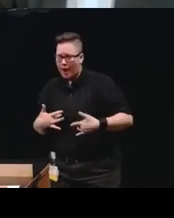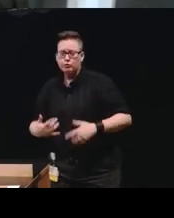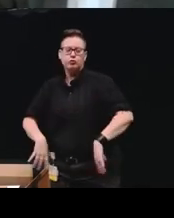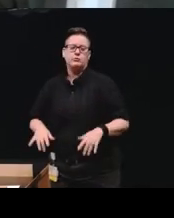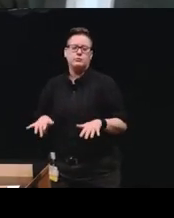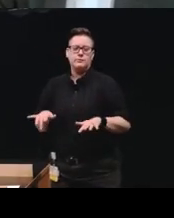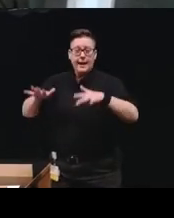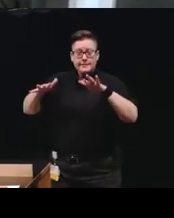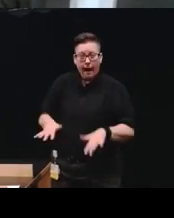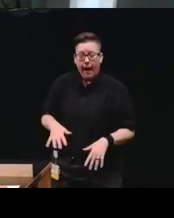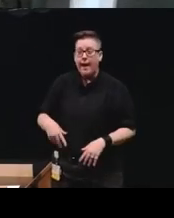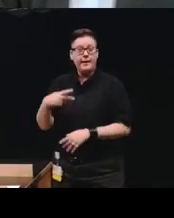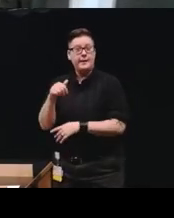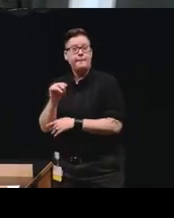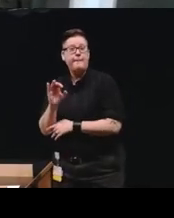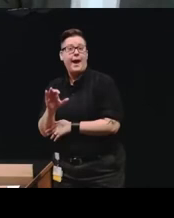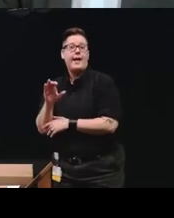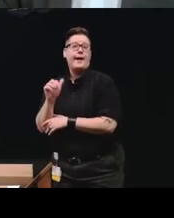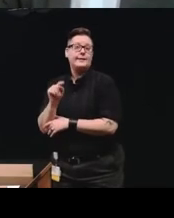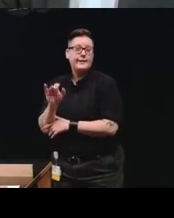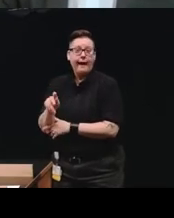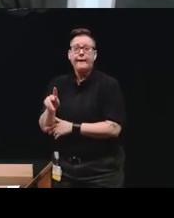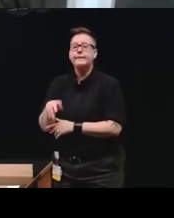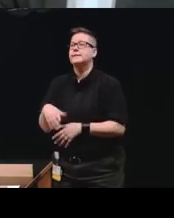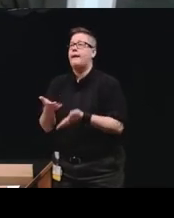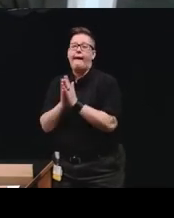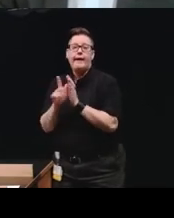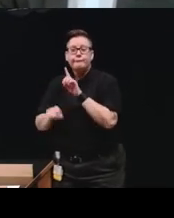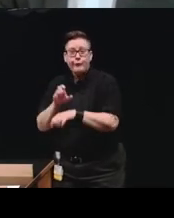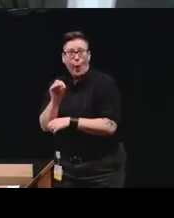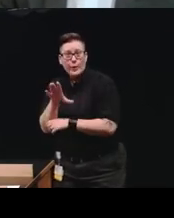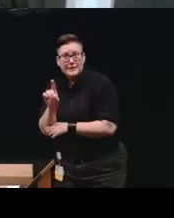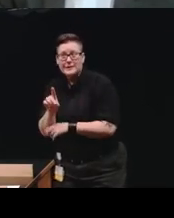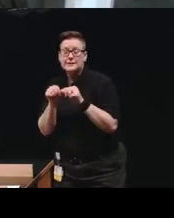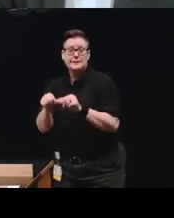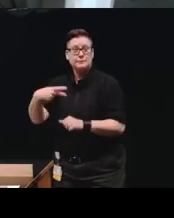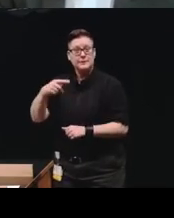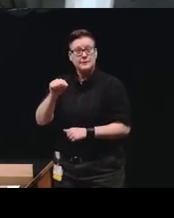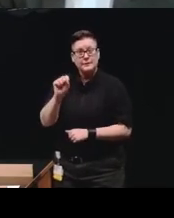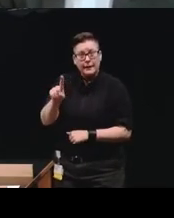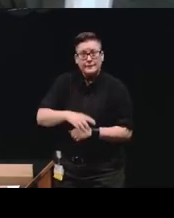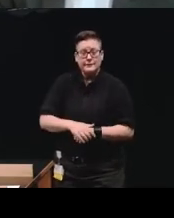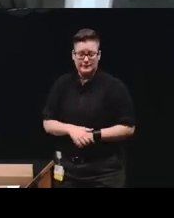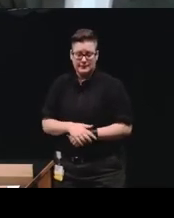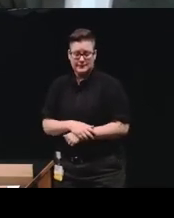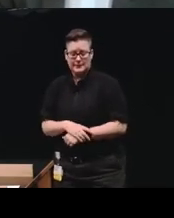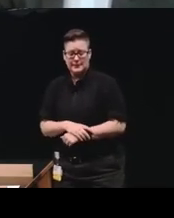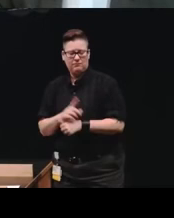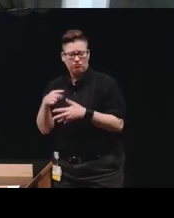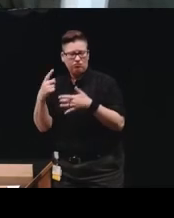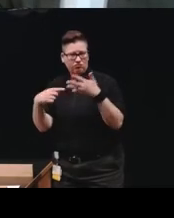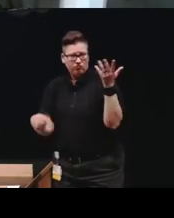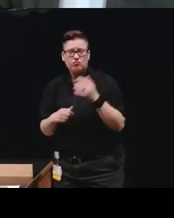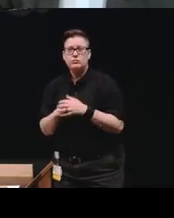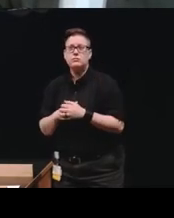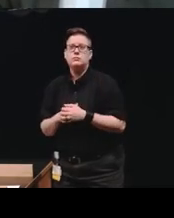anxiety, panic attacks, asking about OCD, chronic PTSD, dissociative symptoms. A